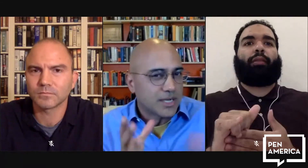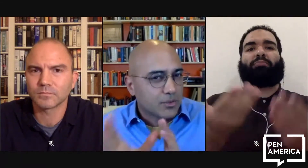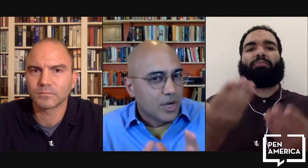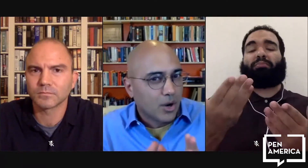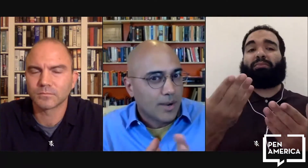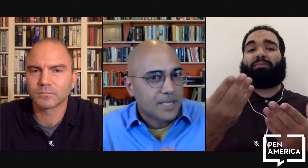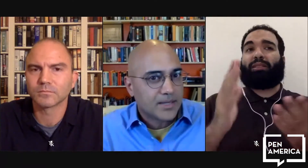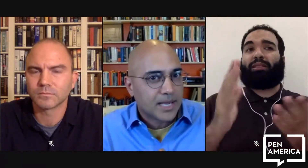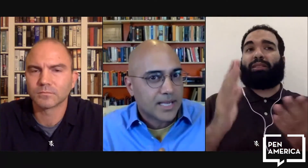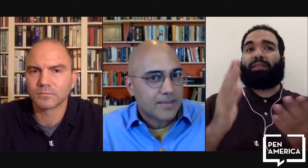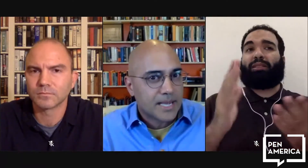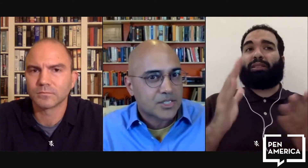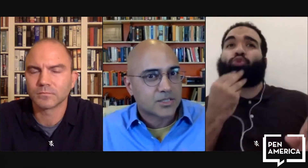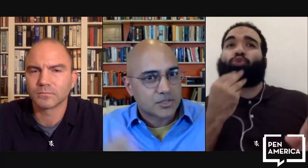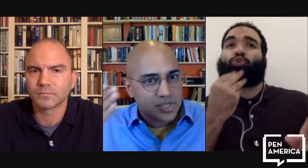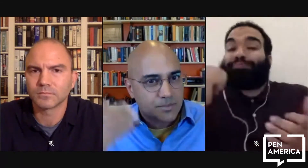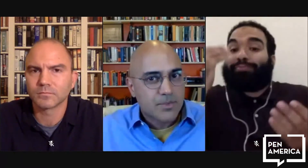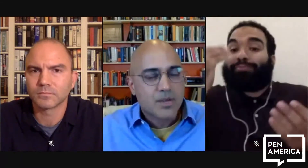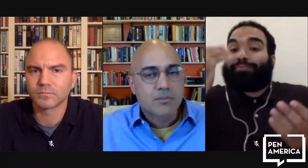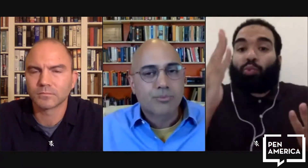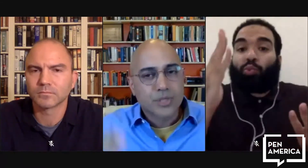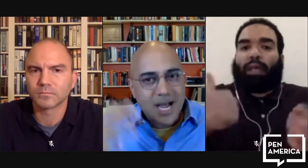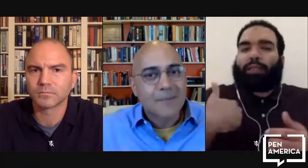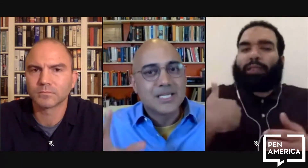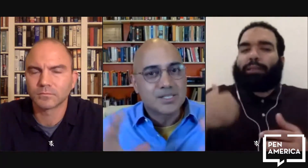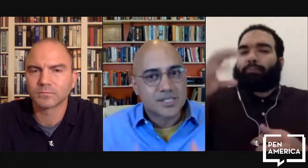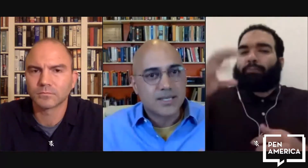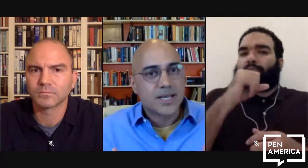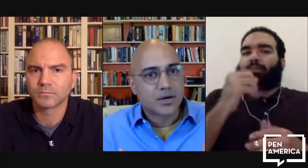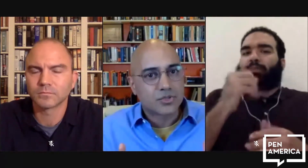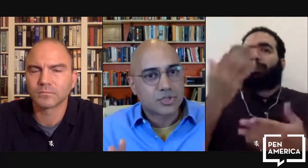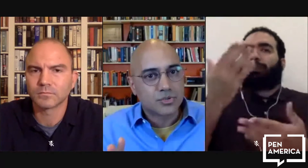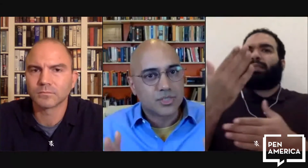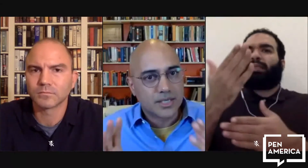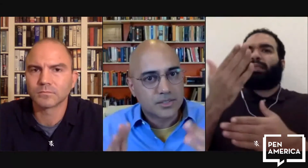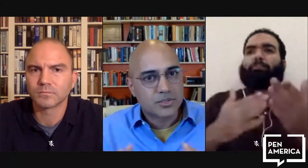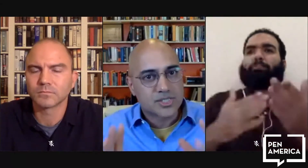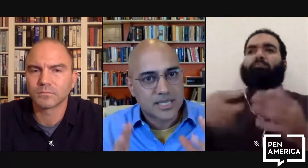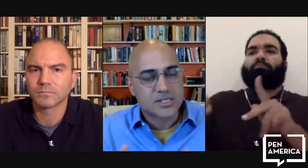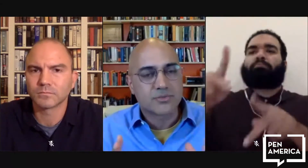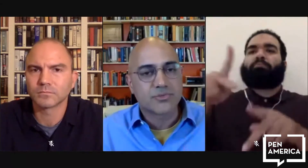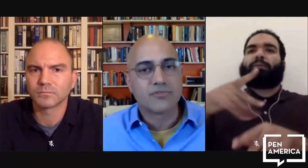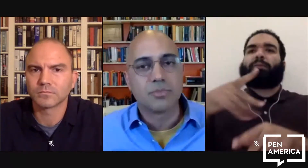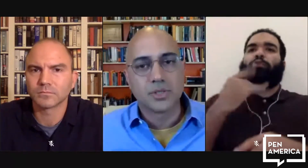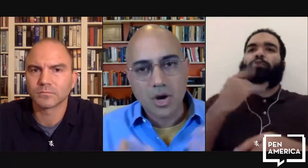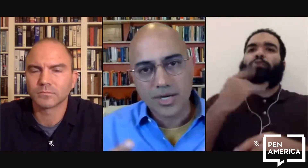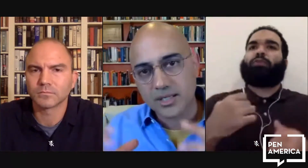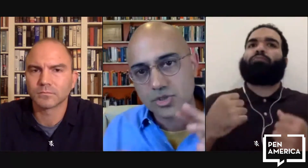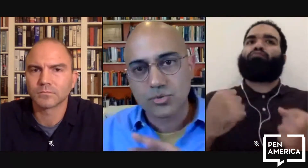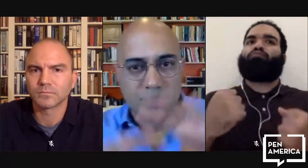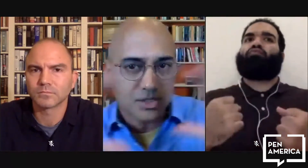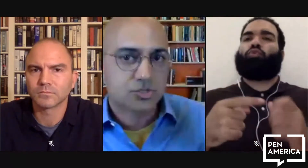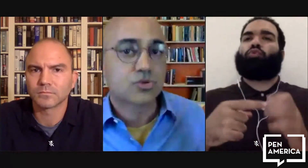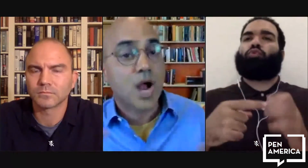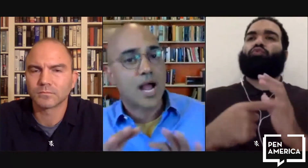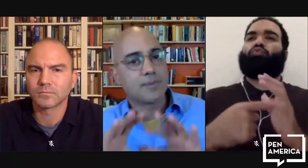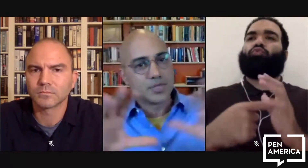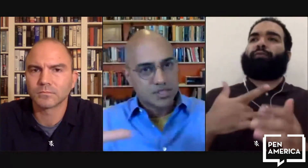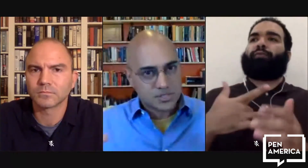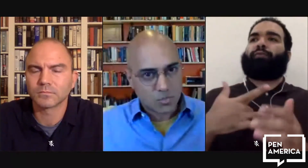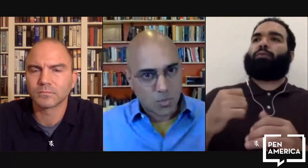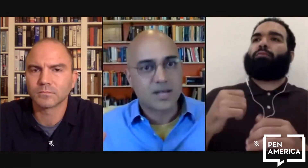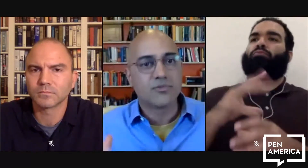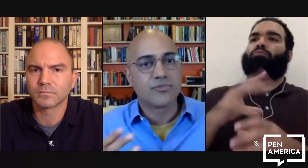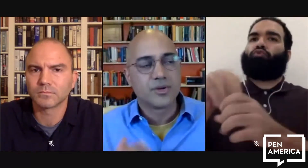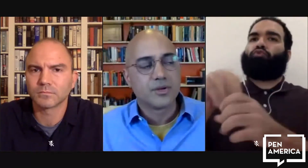Jewish. I don't know. I mean, I imagine that there's some predominancy there to the sense of belonging to this tribe or